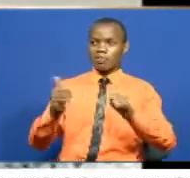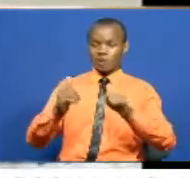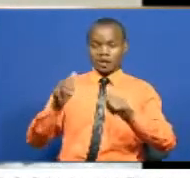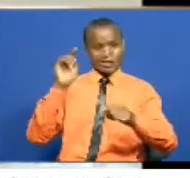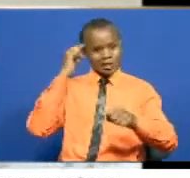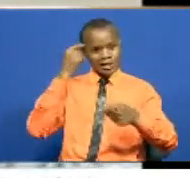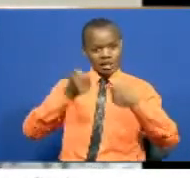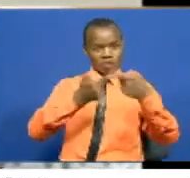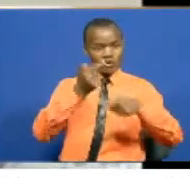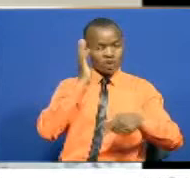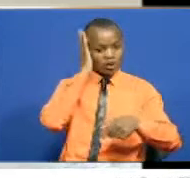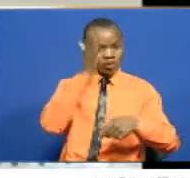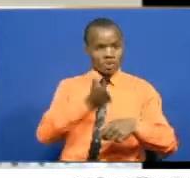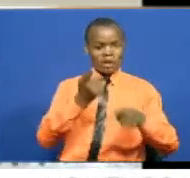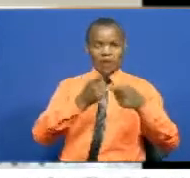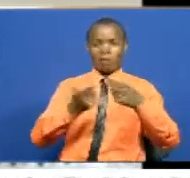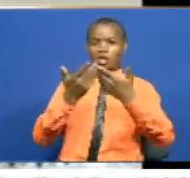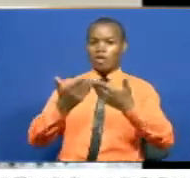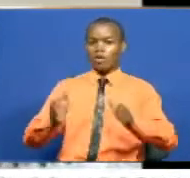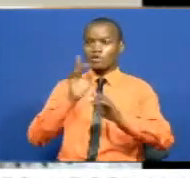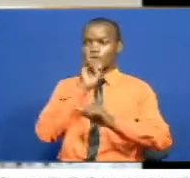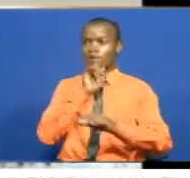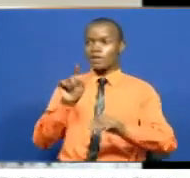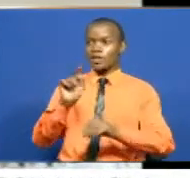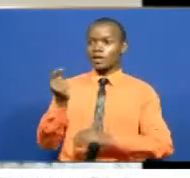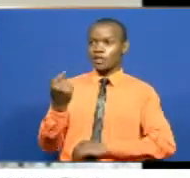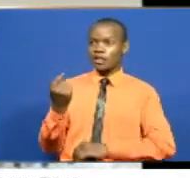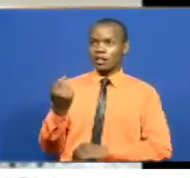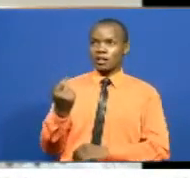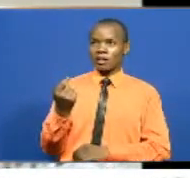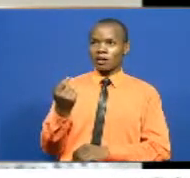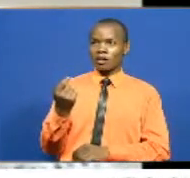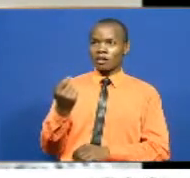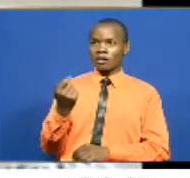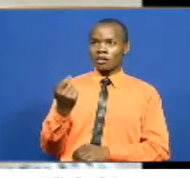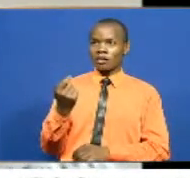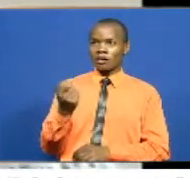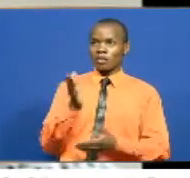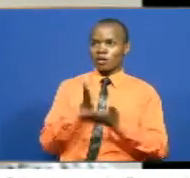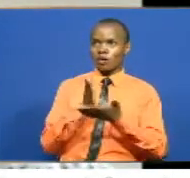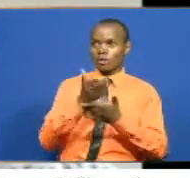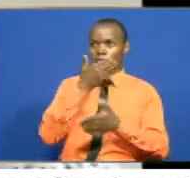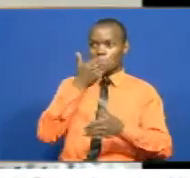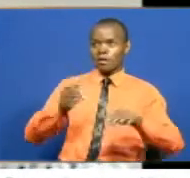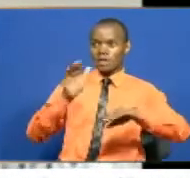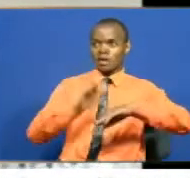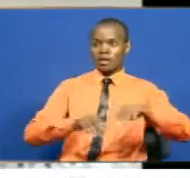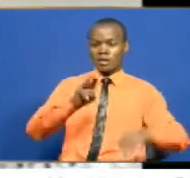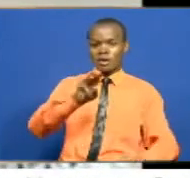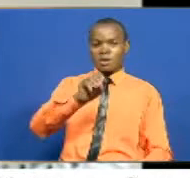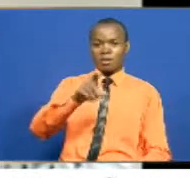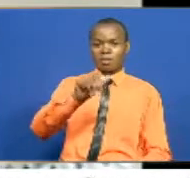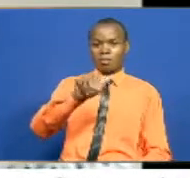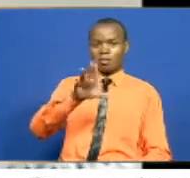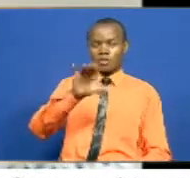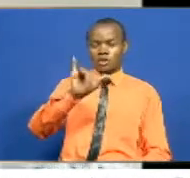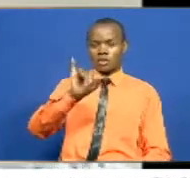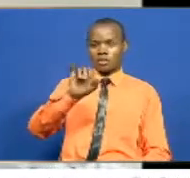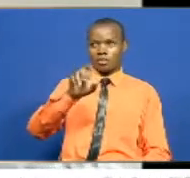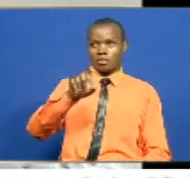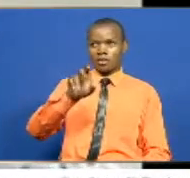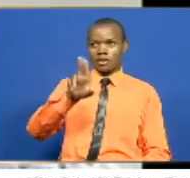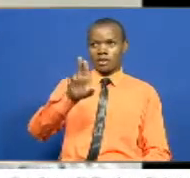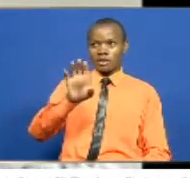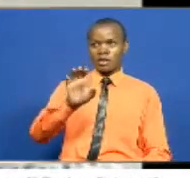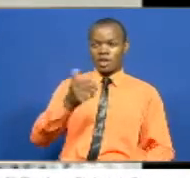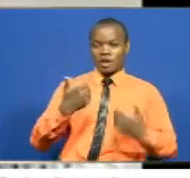But unfortunately, we lost. Kenya was completely better than Mozambique. They played a very